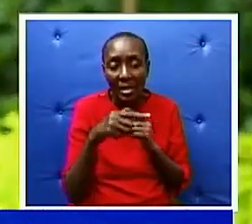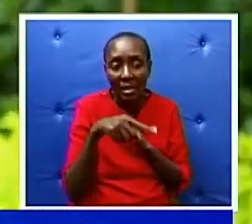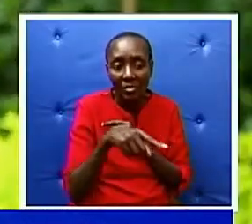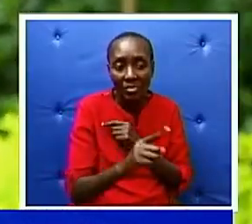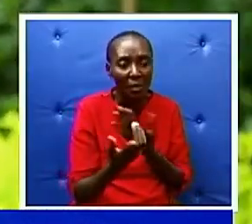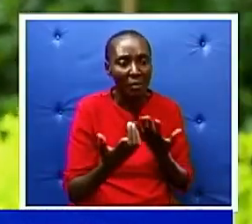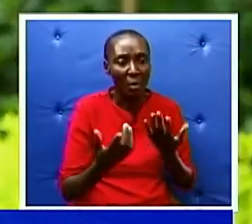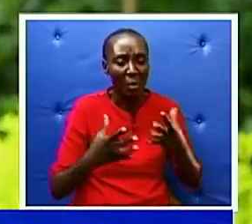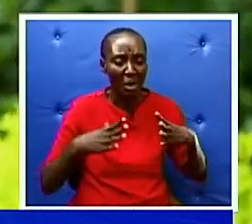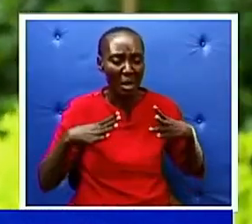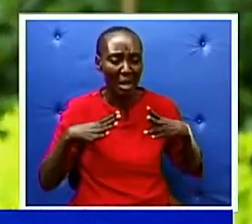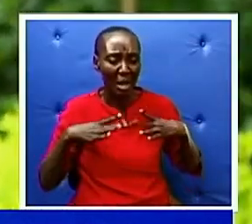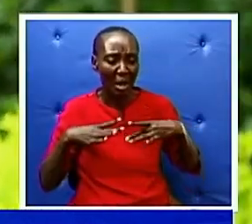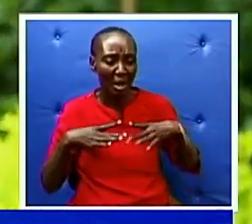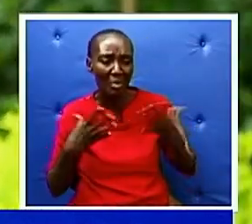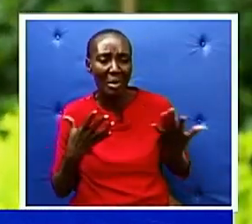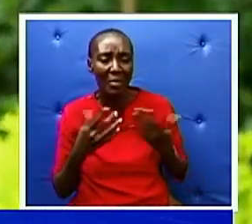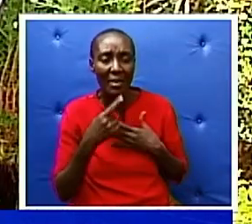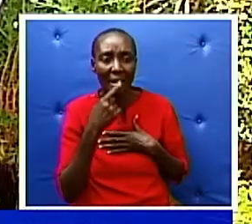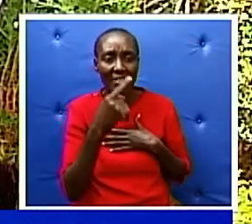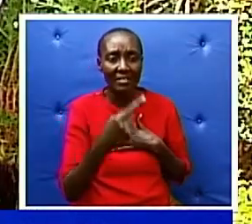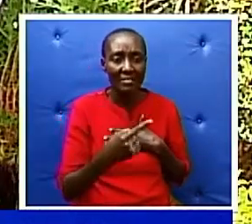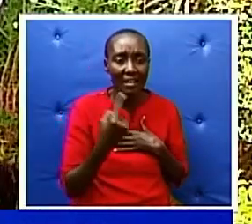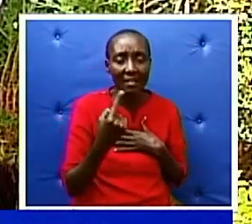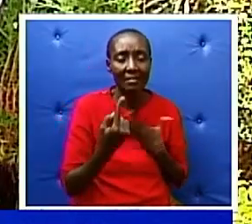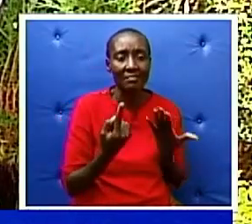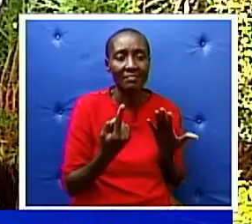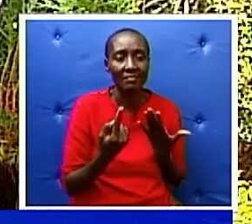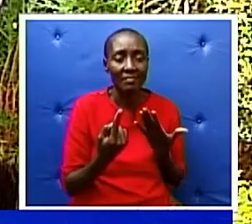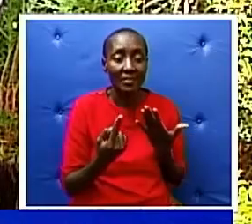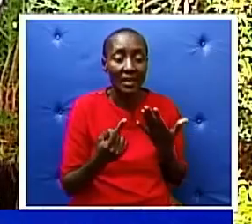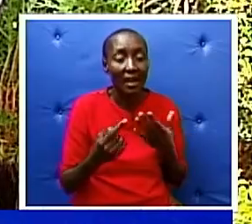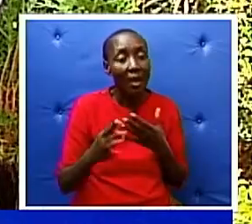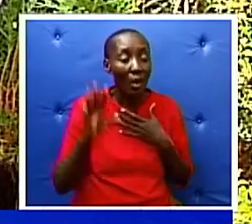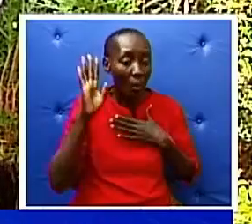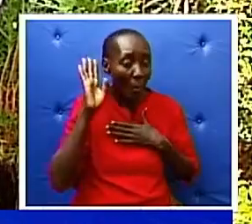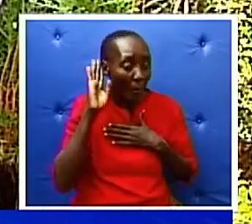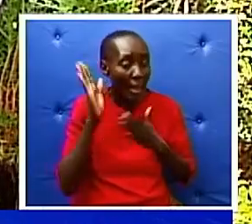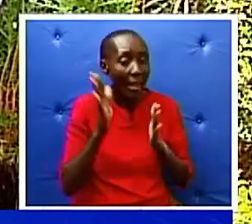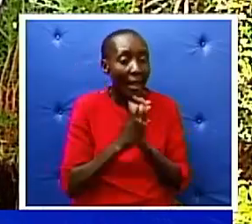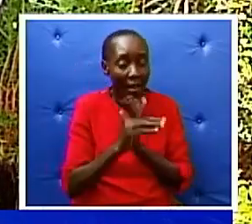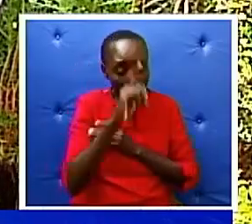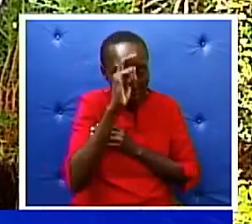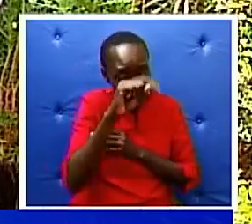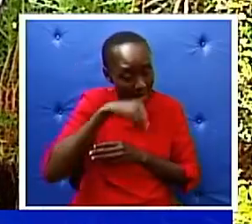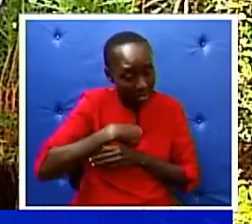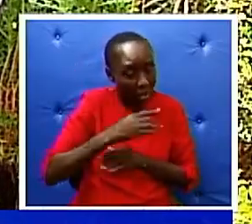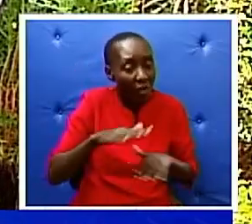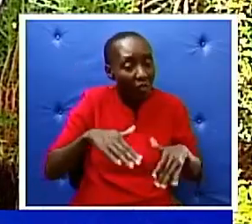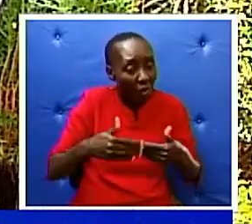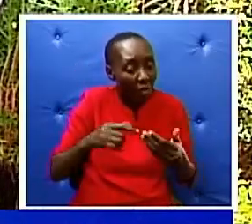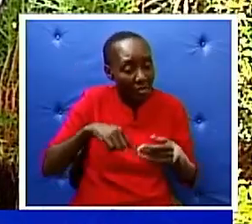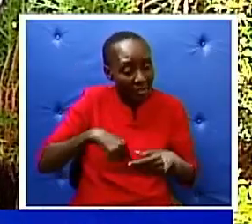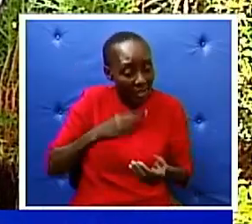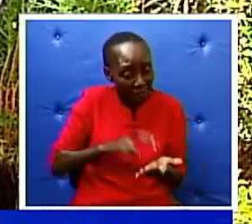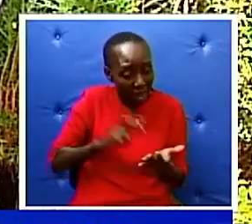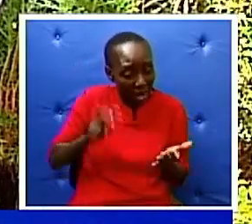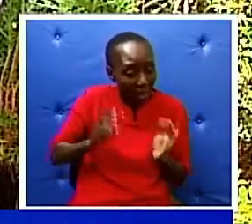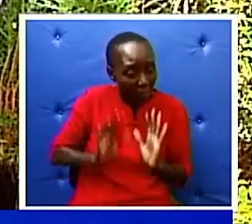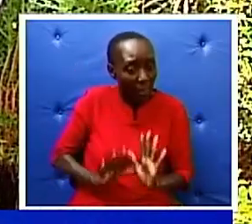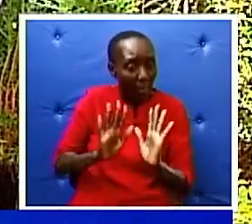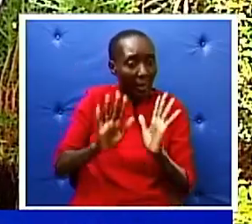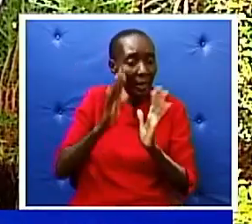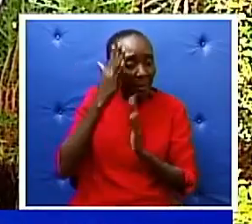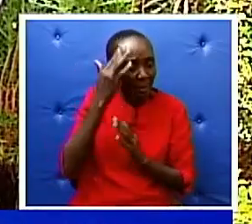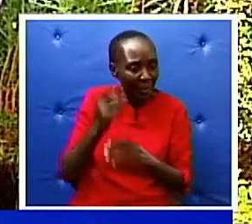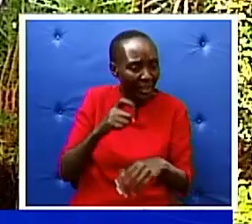chest-thumping ideas and telling us we either have to follow them or you will live, because if you live, we lack